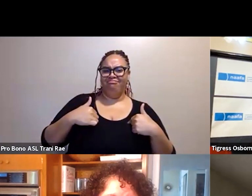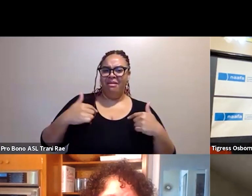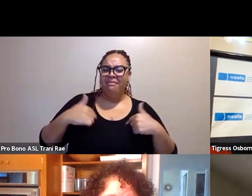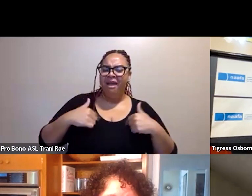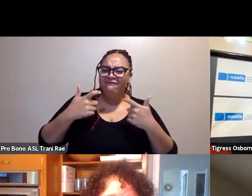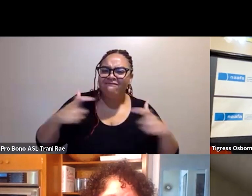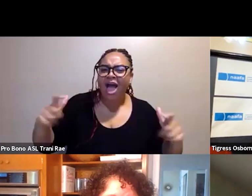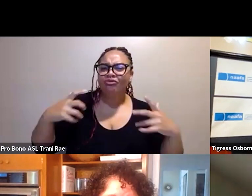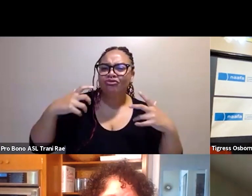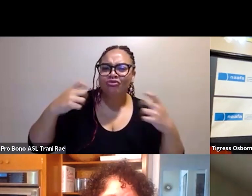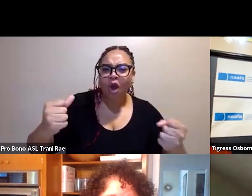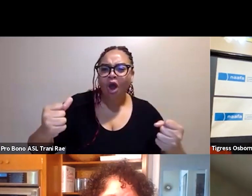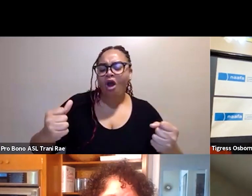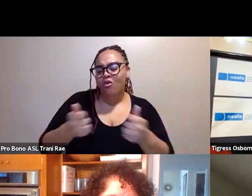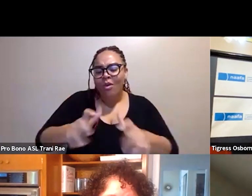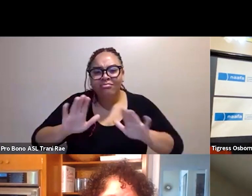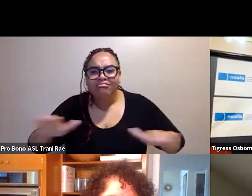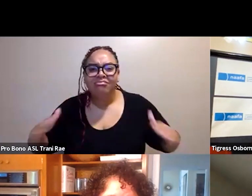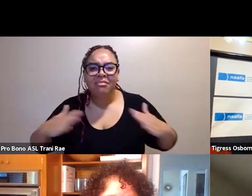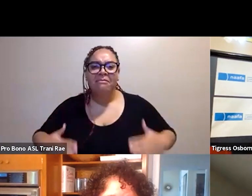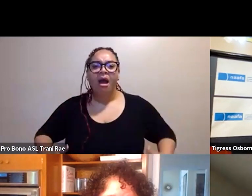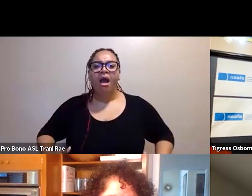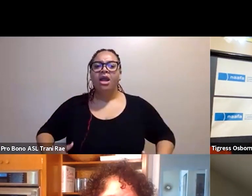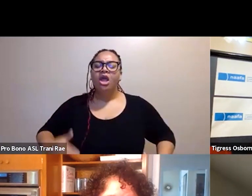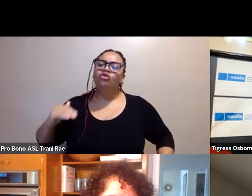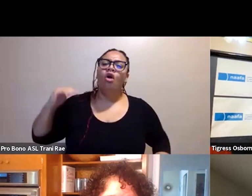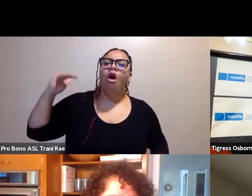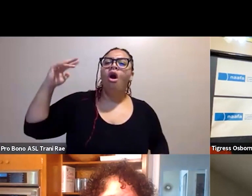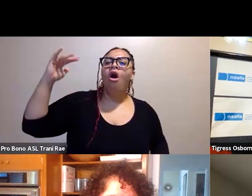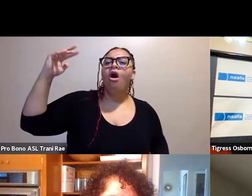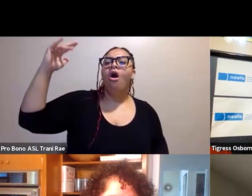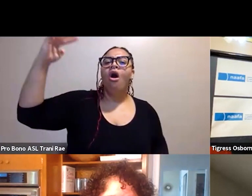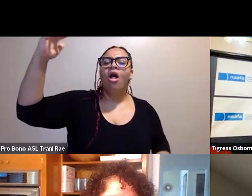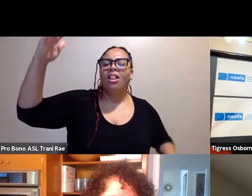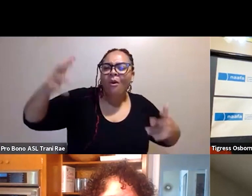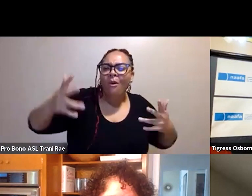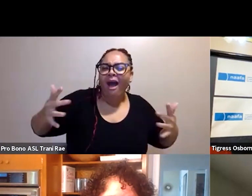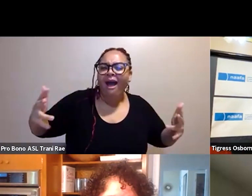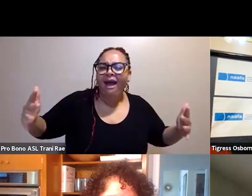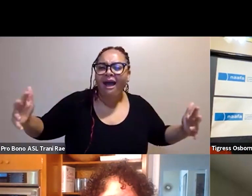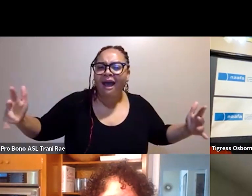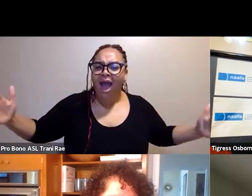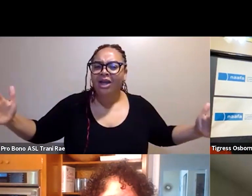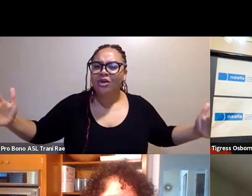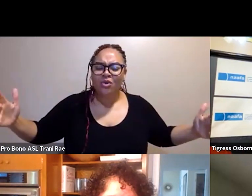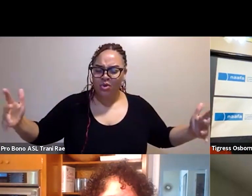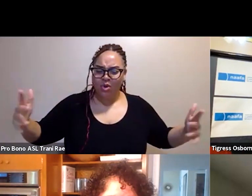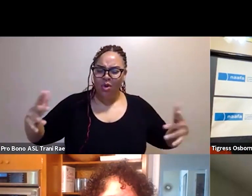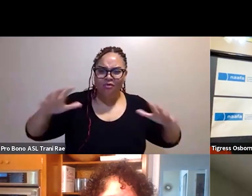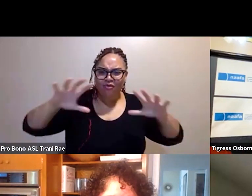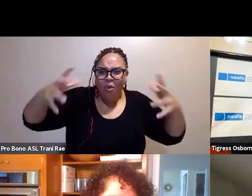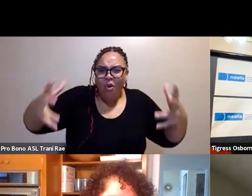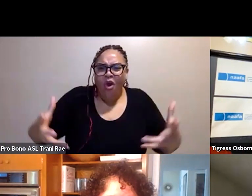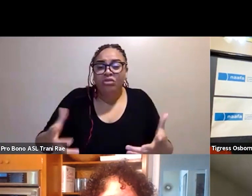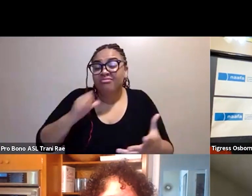childless body, tall enough to eclipse the sun, wide enough to crowd an entire world, is not available